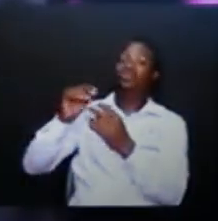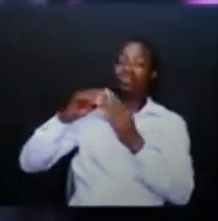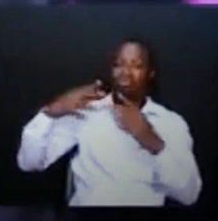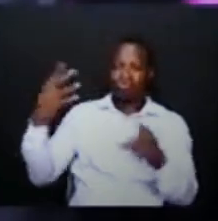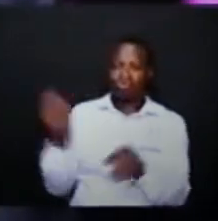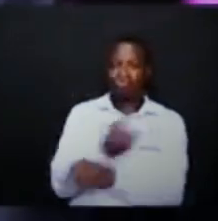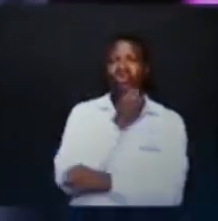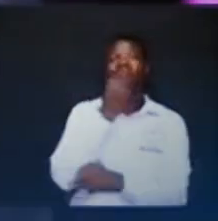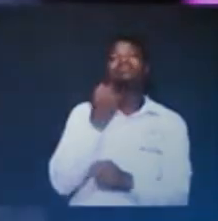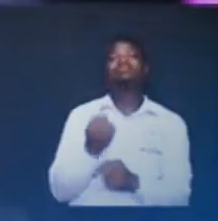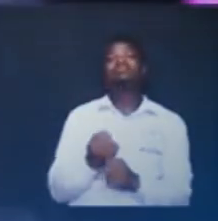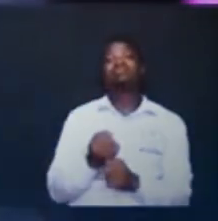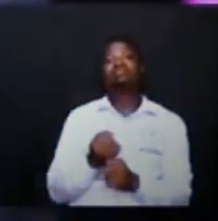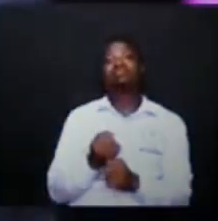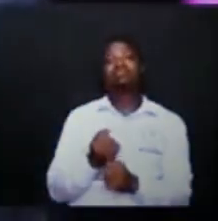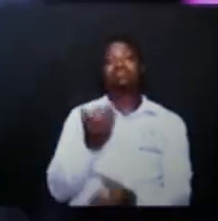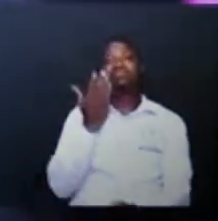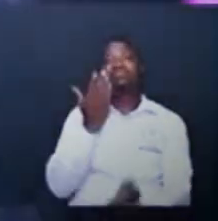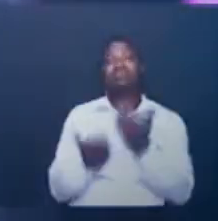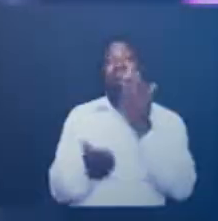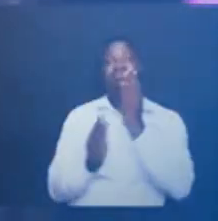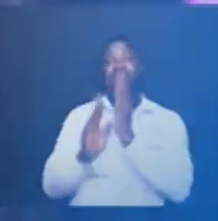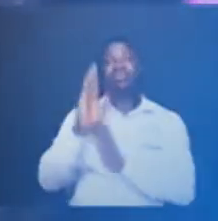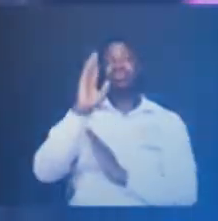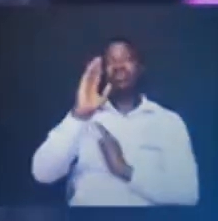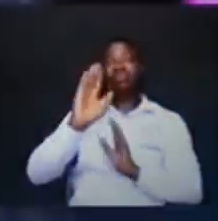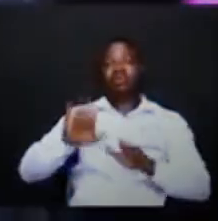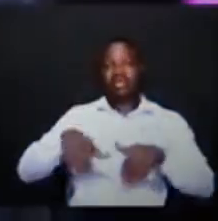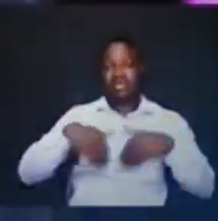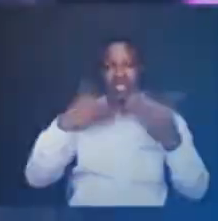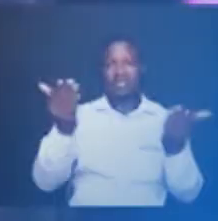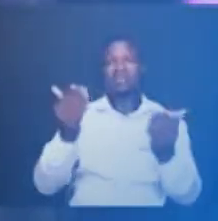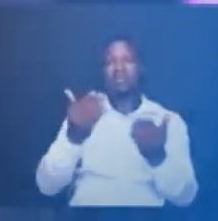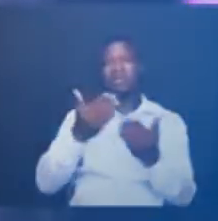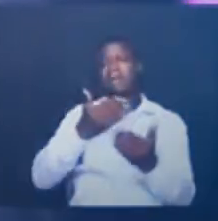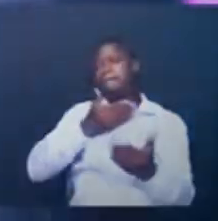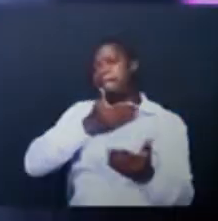May God grant us a